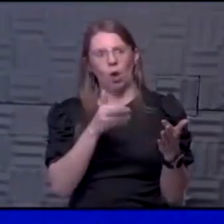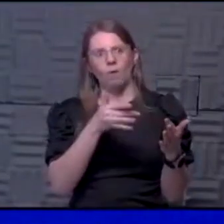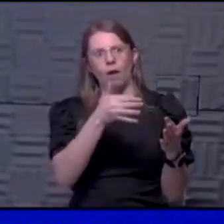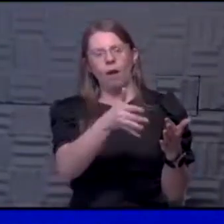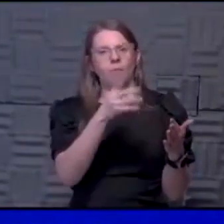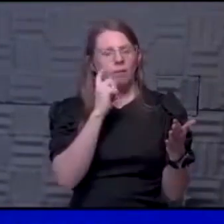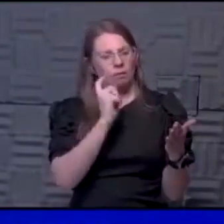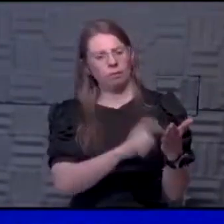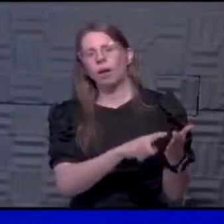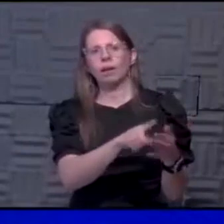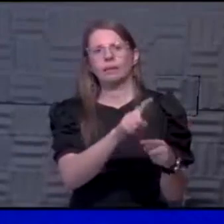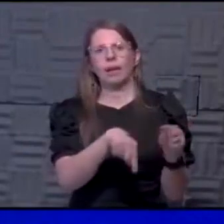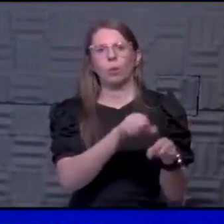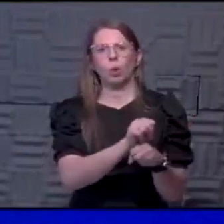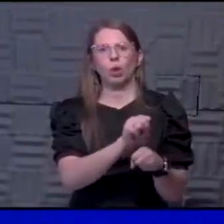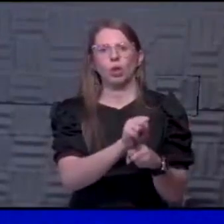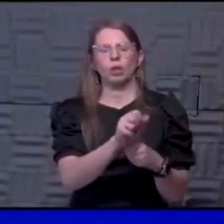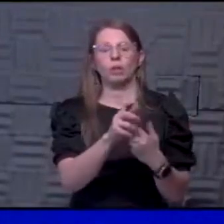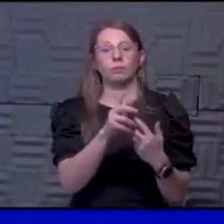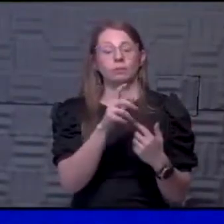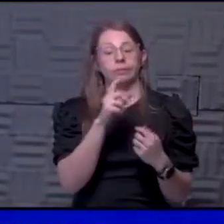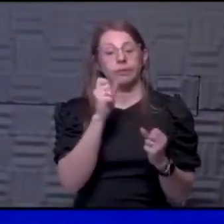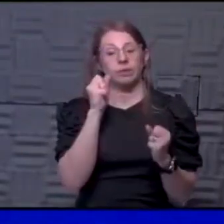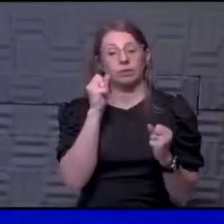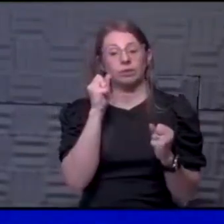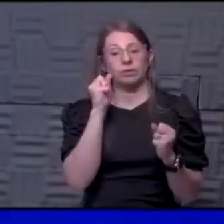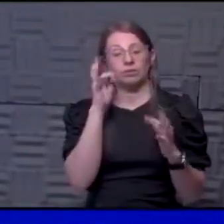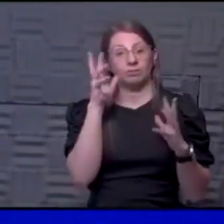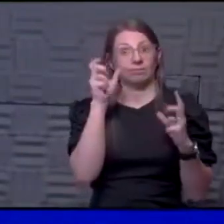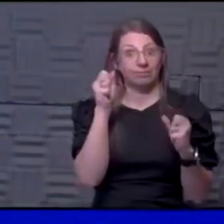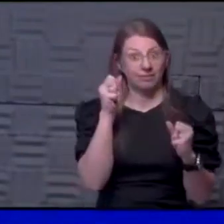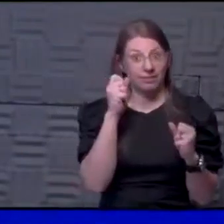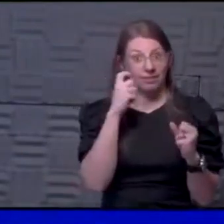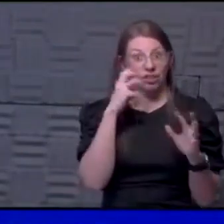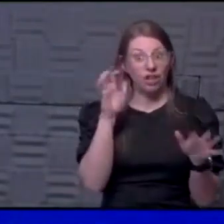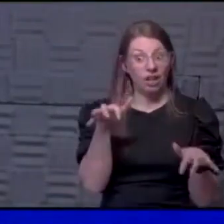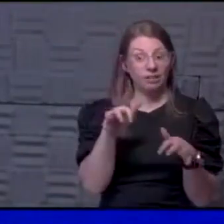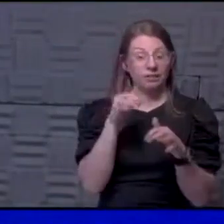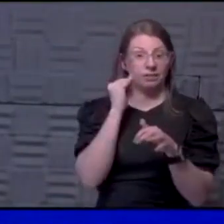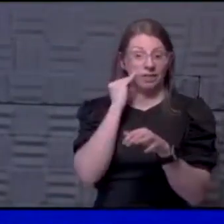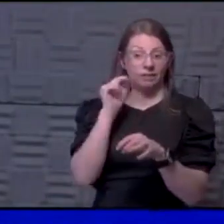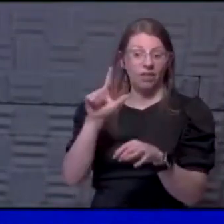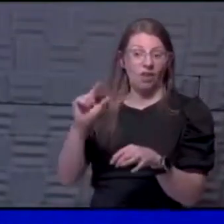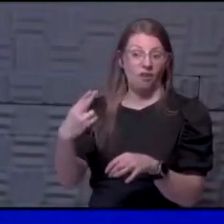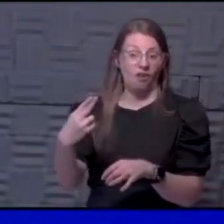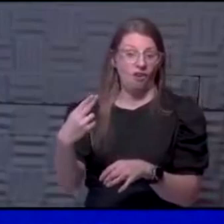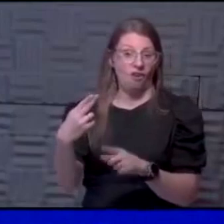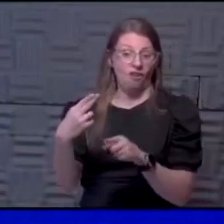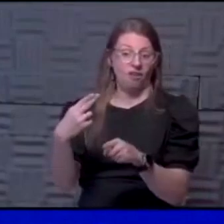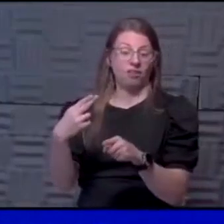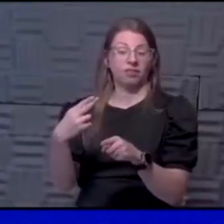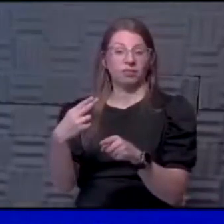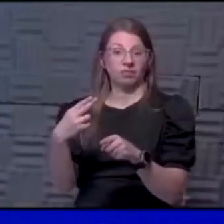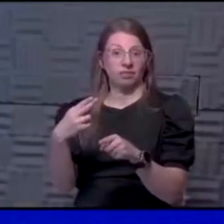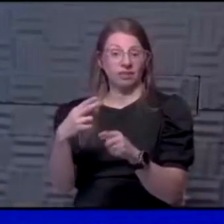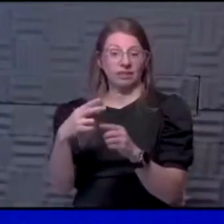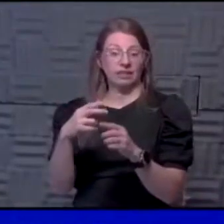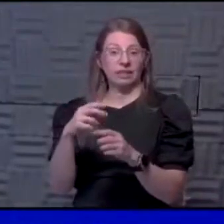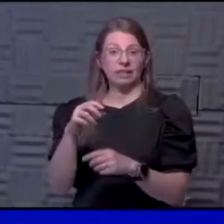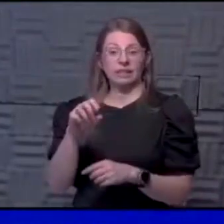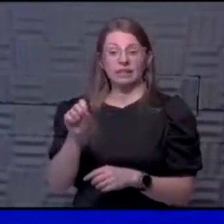that you can no longer work. So I would not be surprised if that were to be the case around long haul